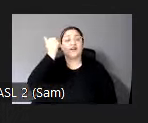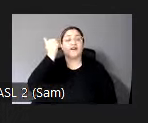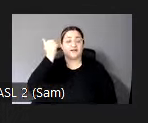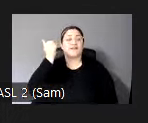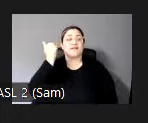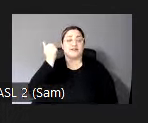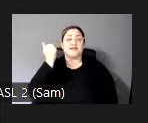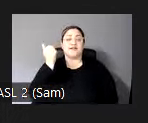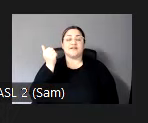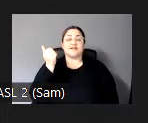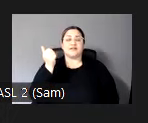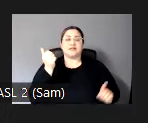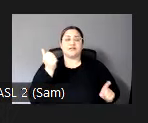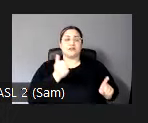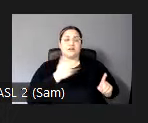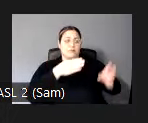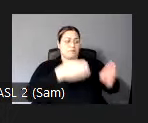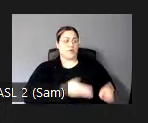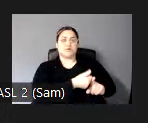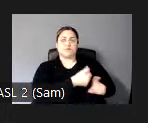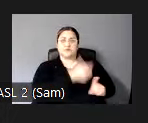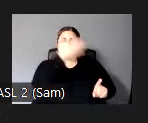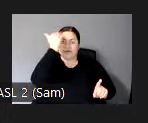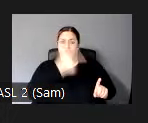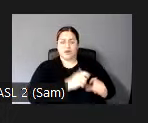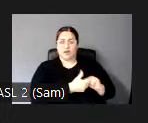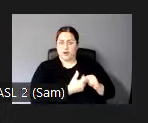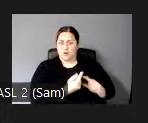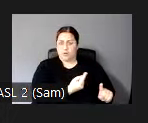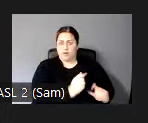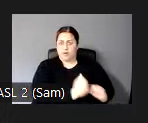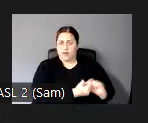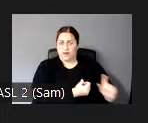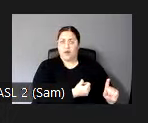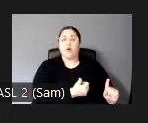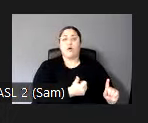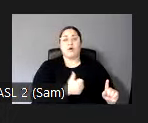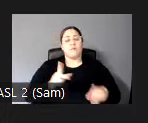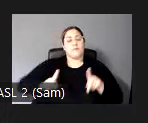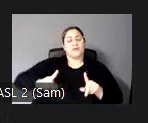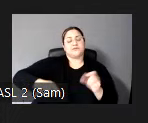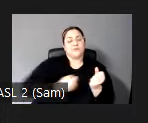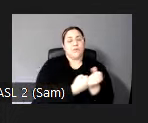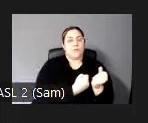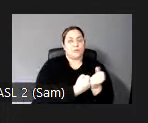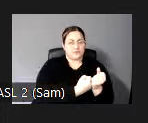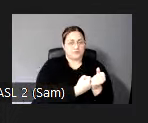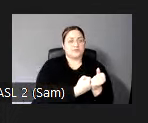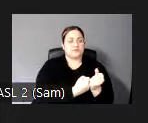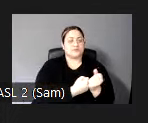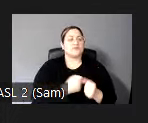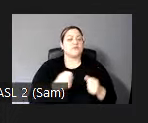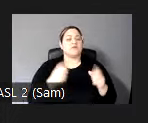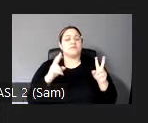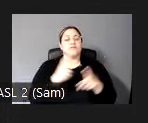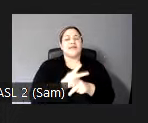the informal caregivers. These are not the professional caregivers like nurses and PSWs, et cetera, but these are family,